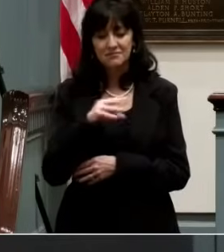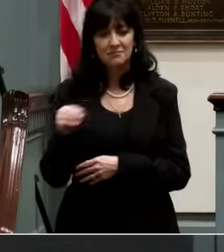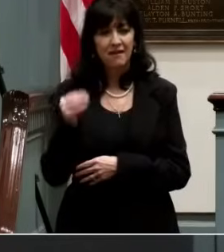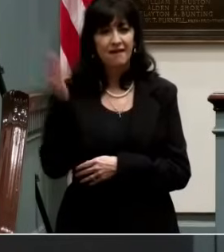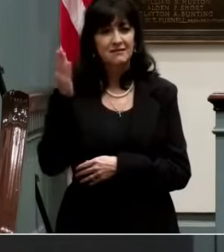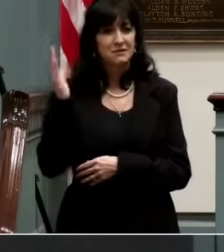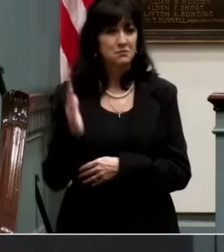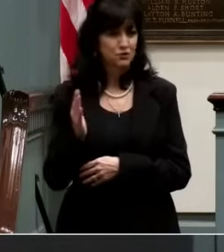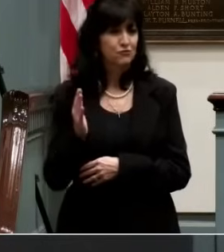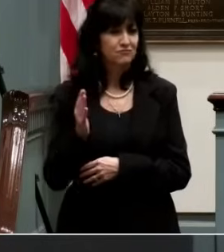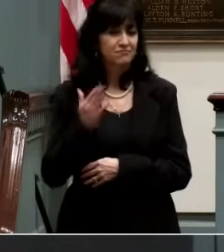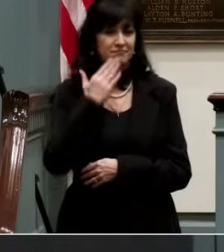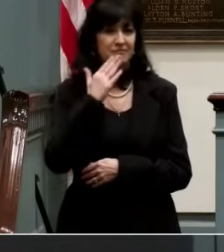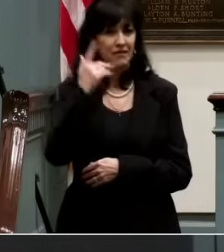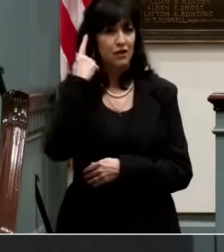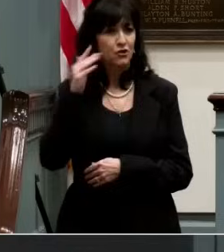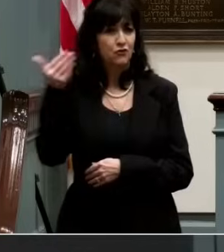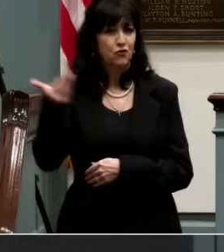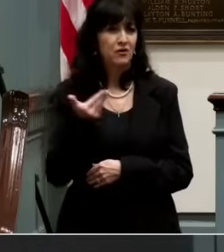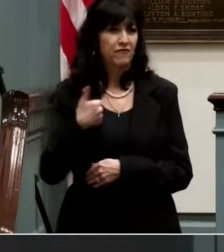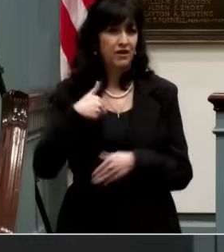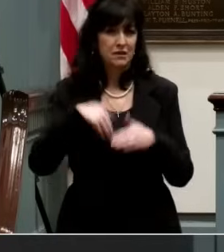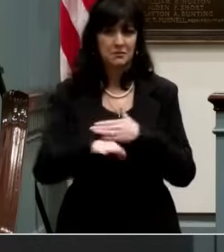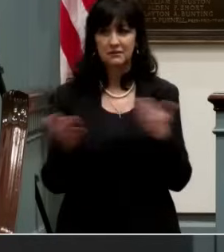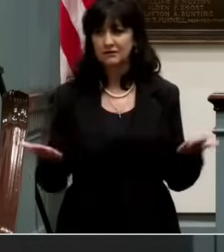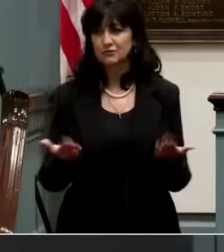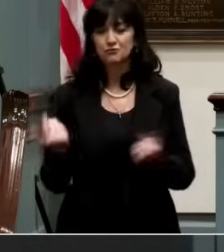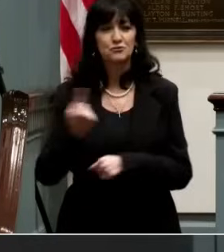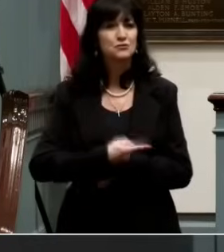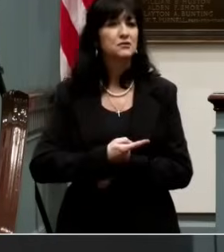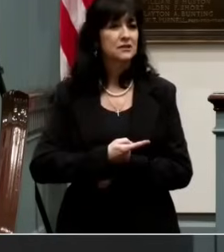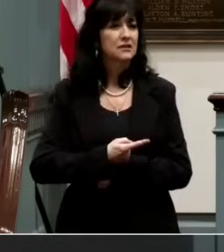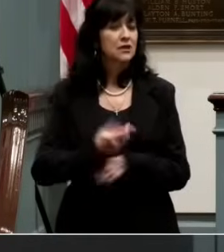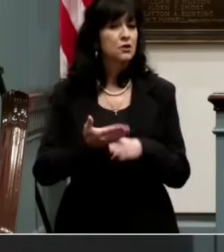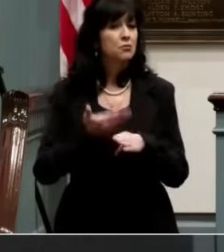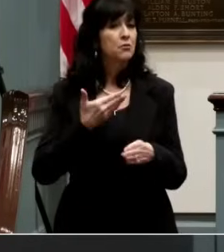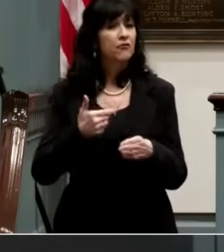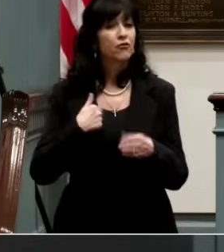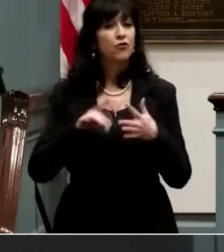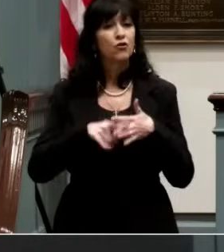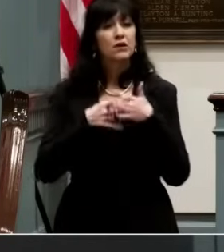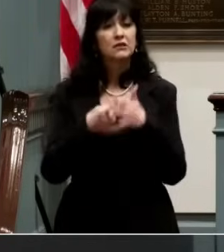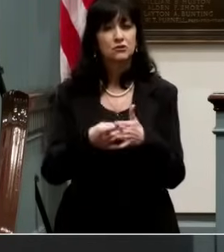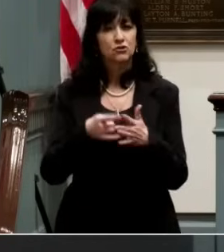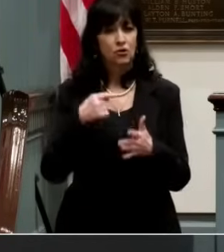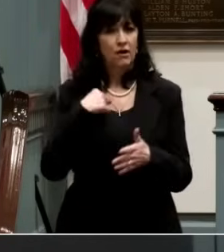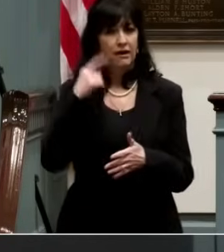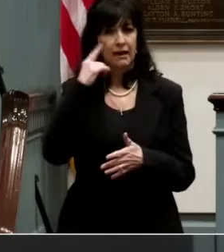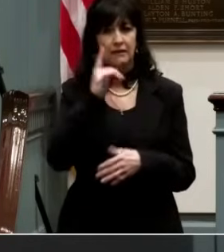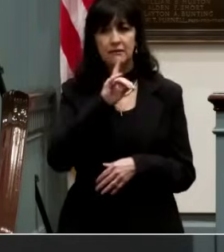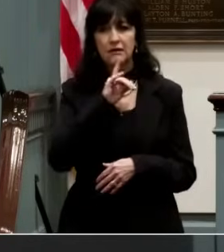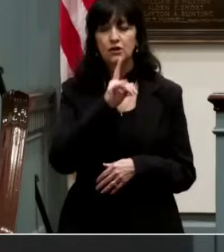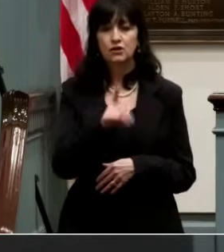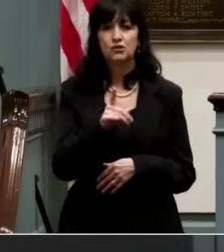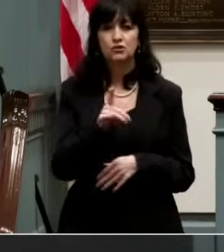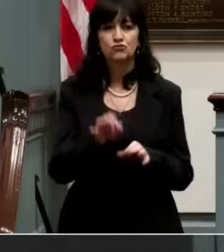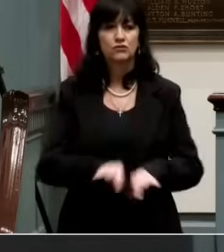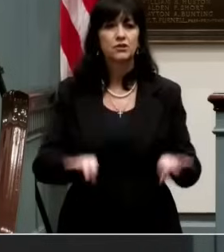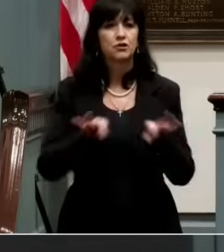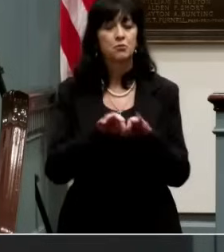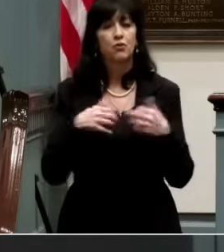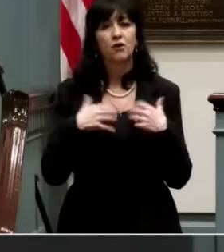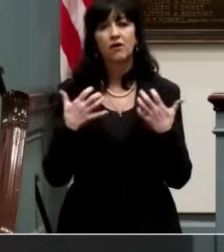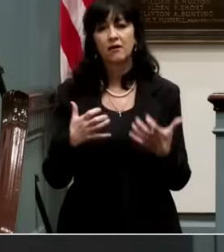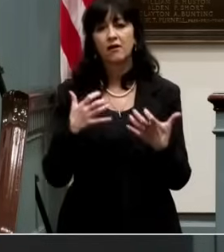today. Before I get started, I'd like to do something I think really important, which is to recognize General Mike